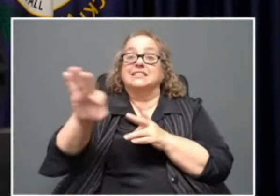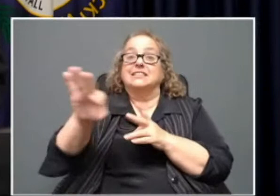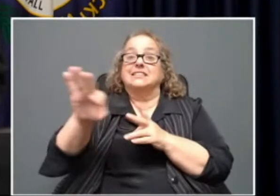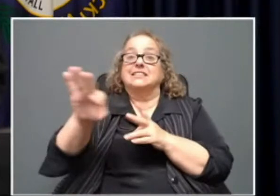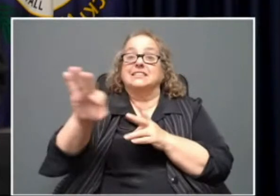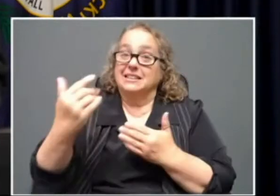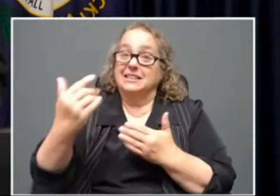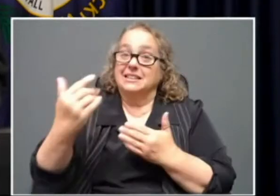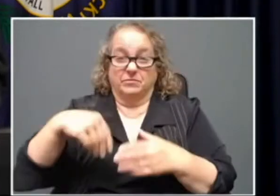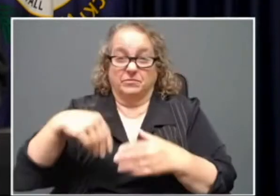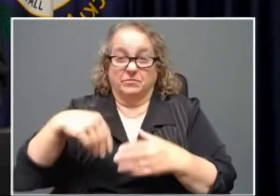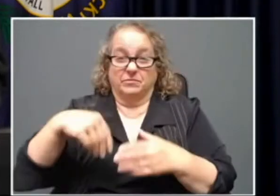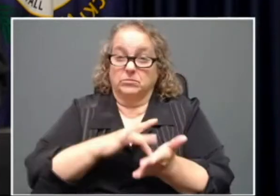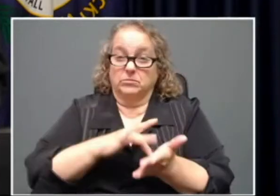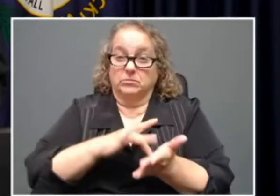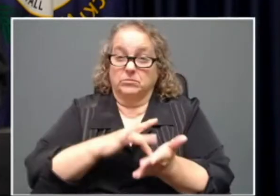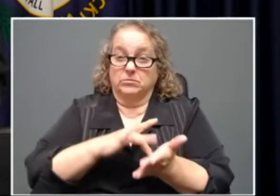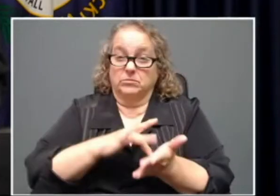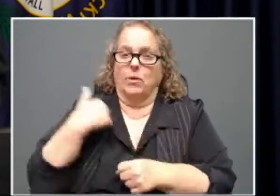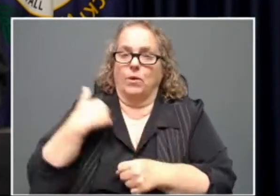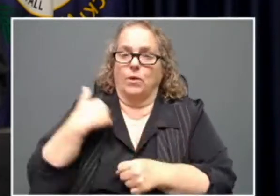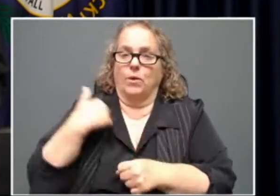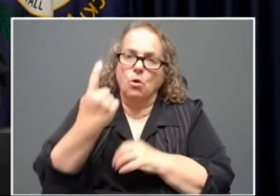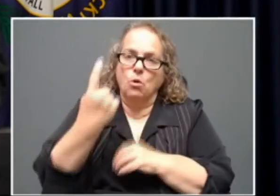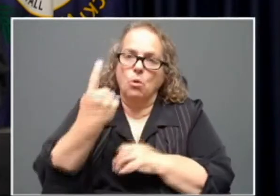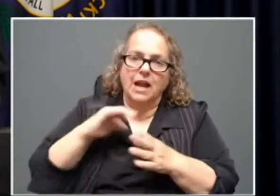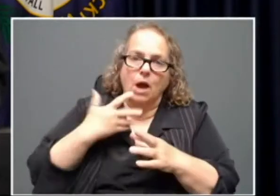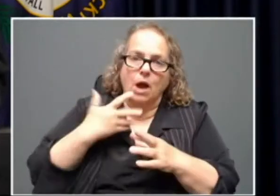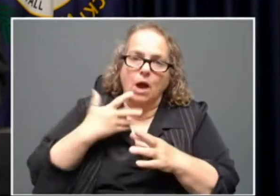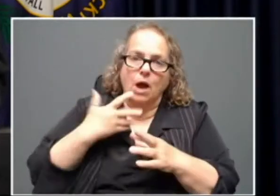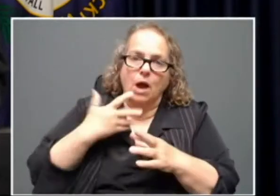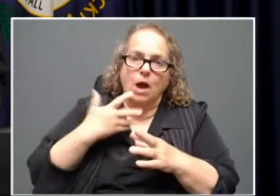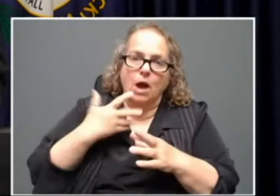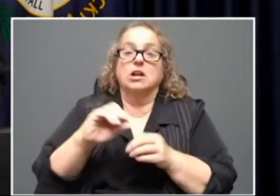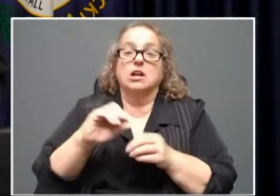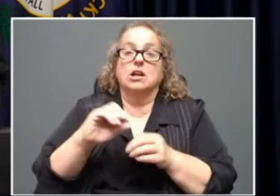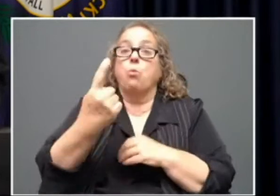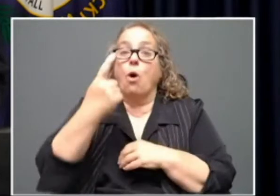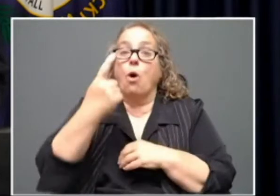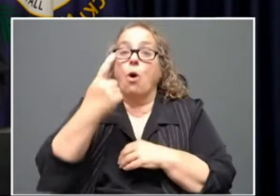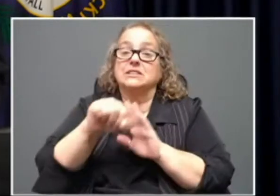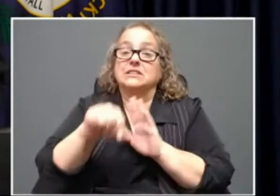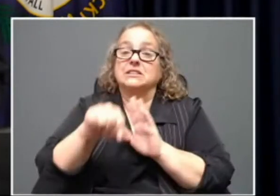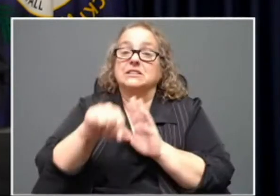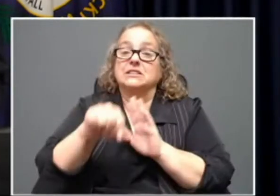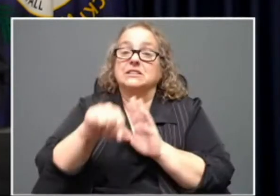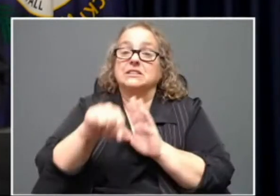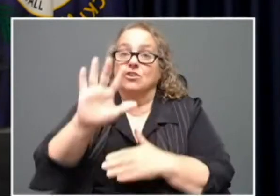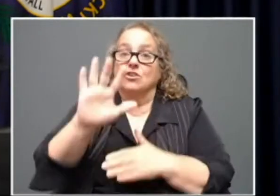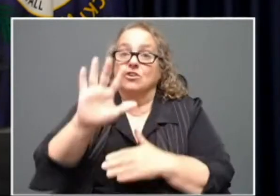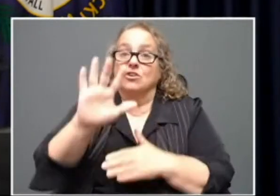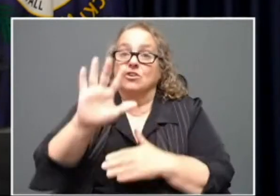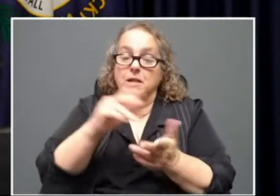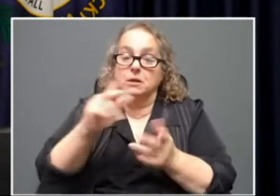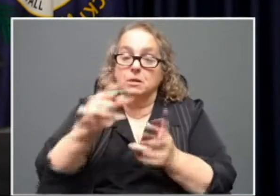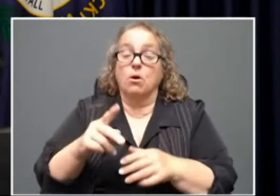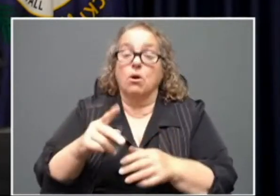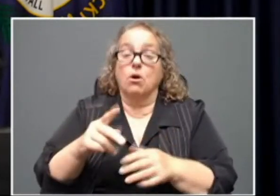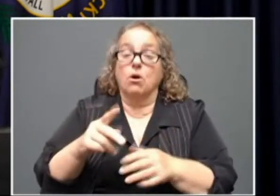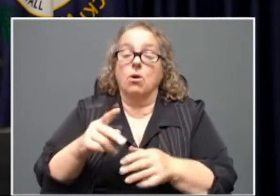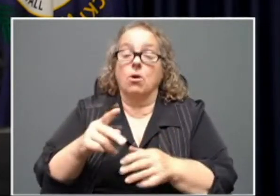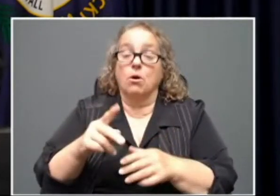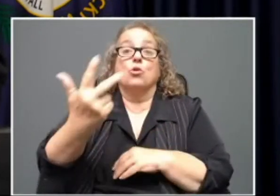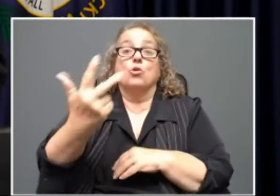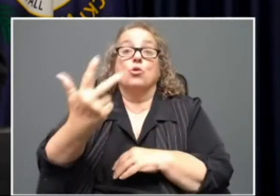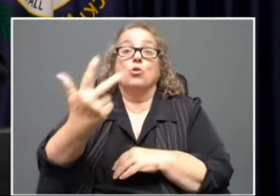#1 in our region, #1 for states with under 5 million people, #3 nationally per capita. You look at what Fitch's